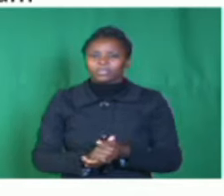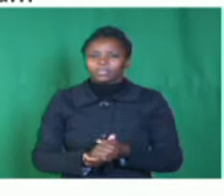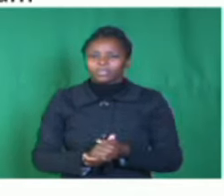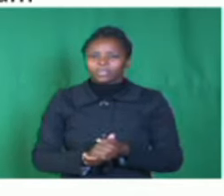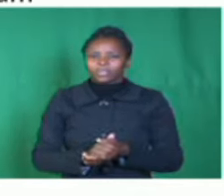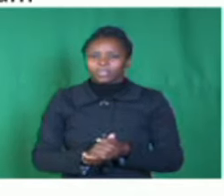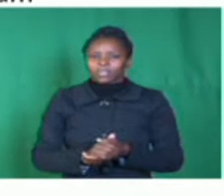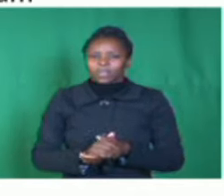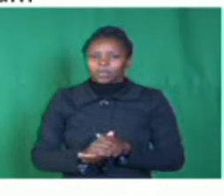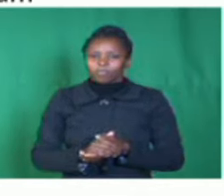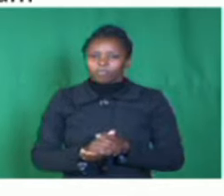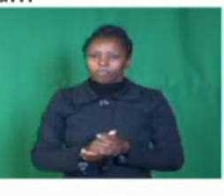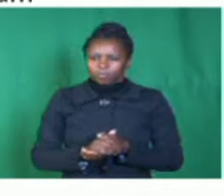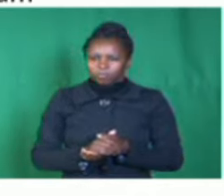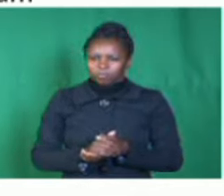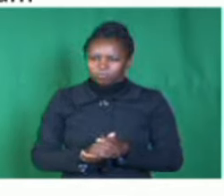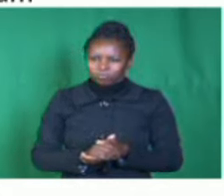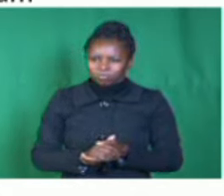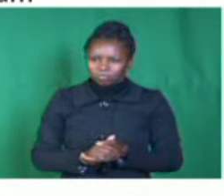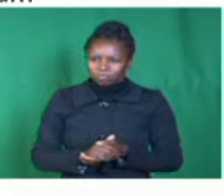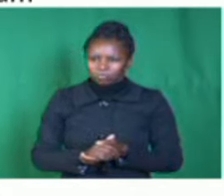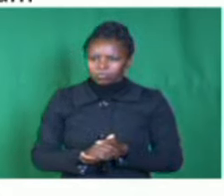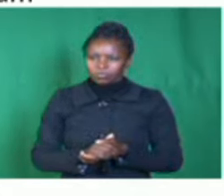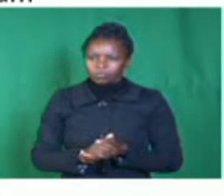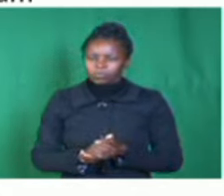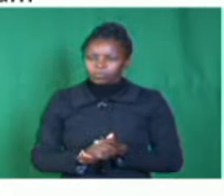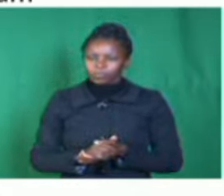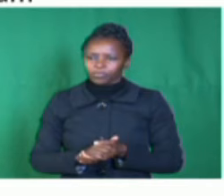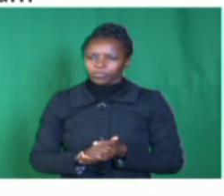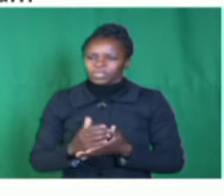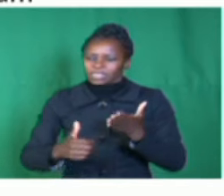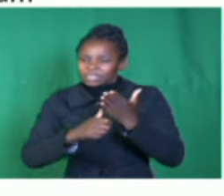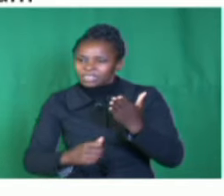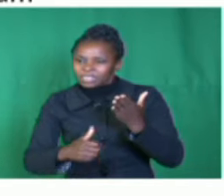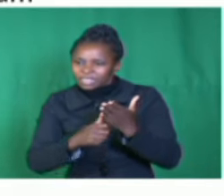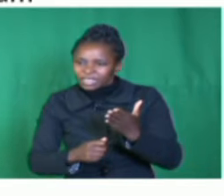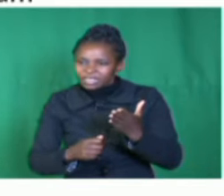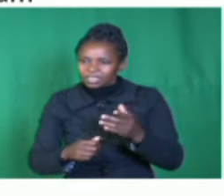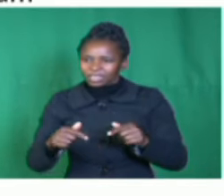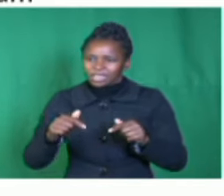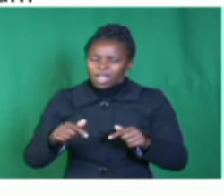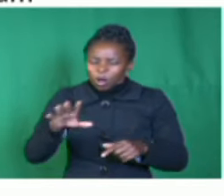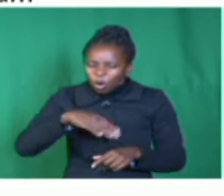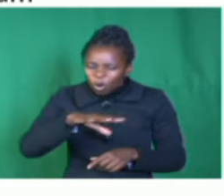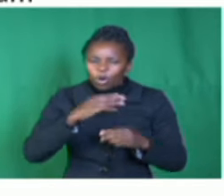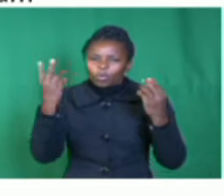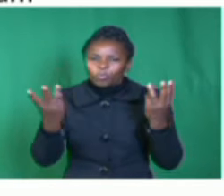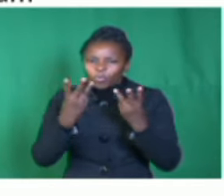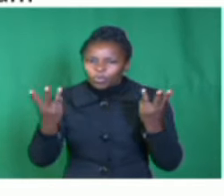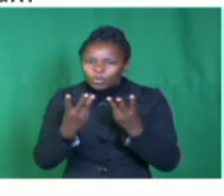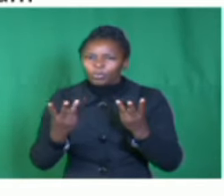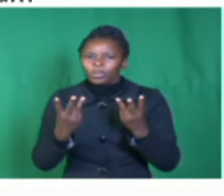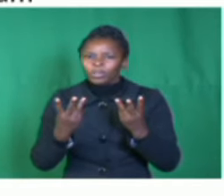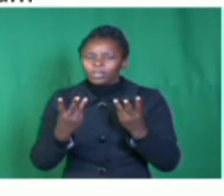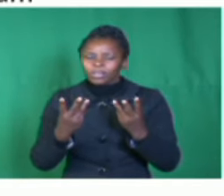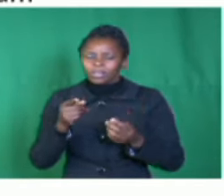of the hard tax. The hard tax was introduced in Southern Africa. Every African who was living in a hut was